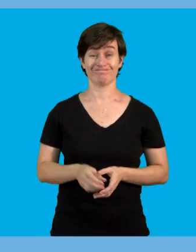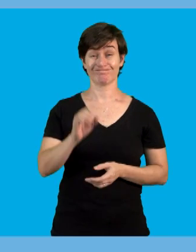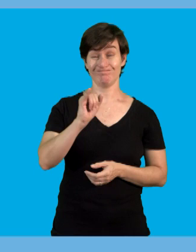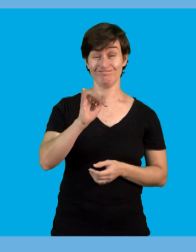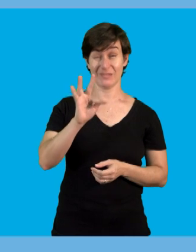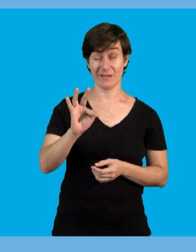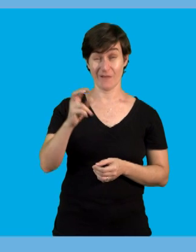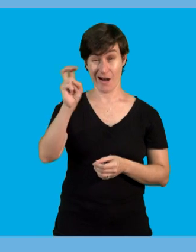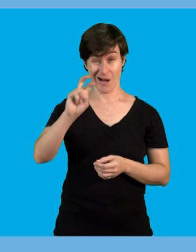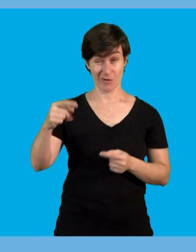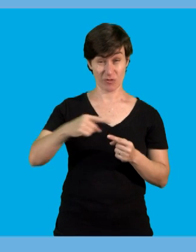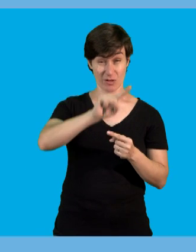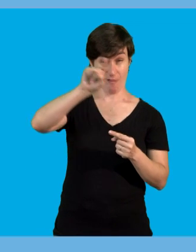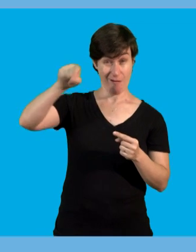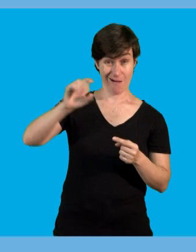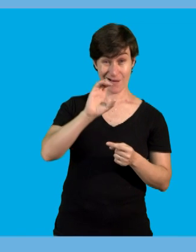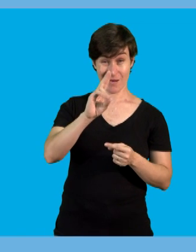So if a current